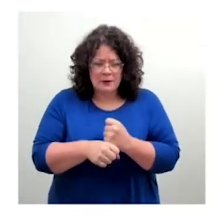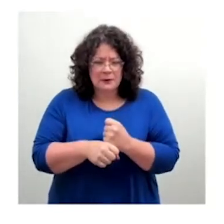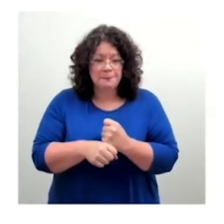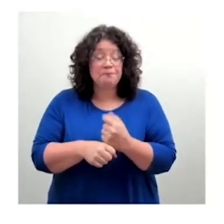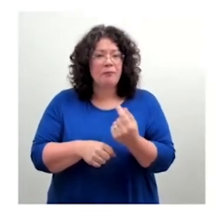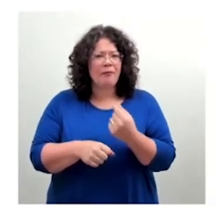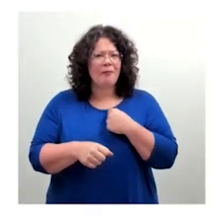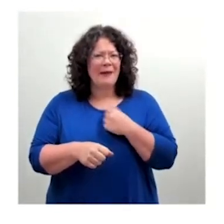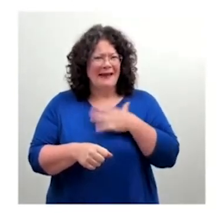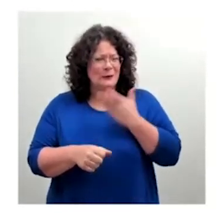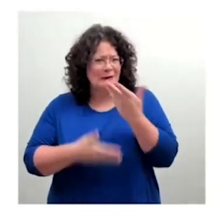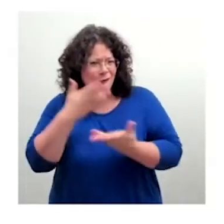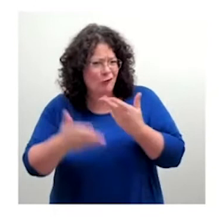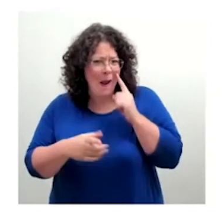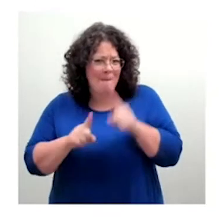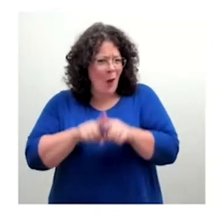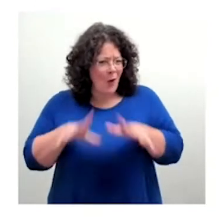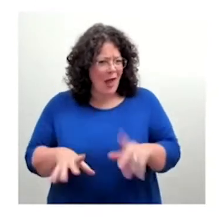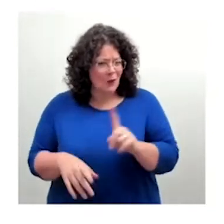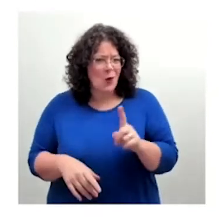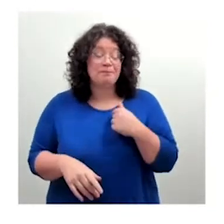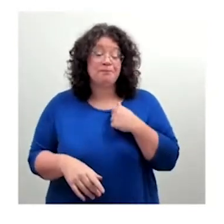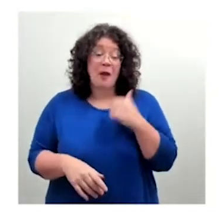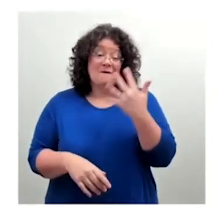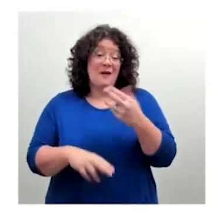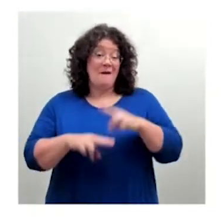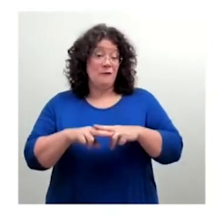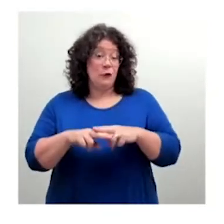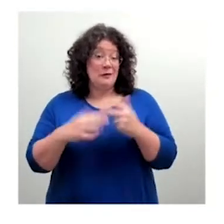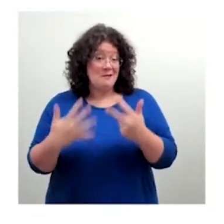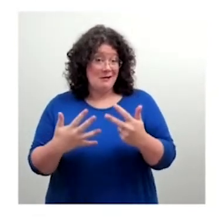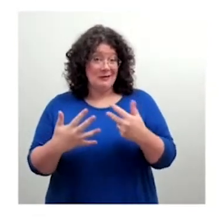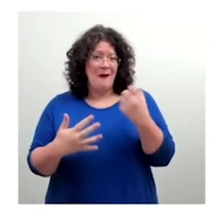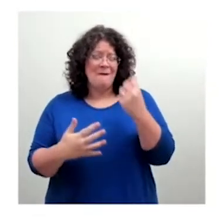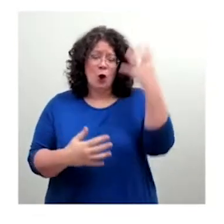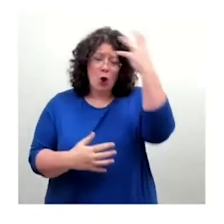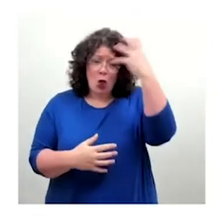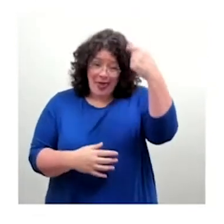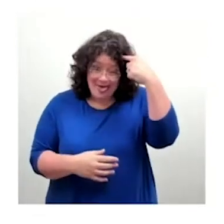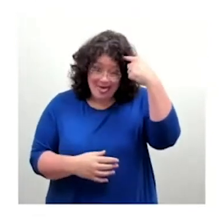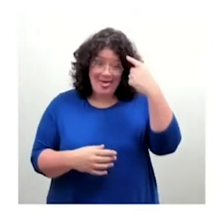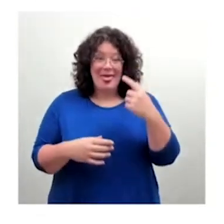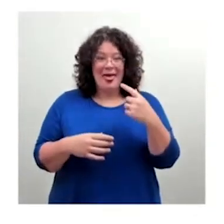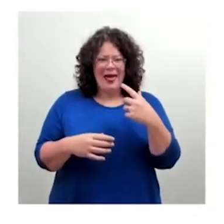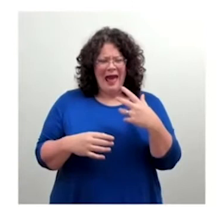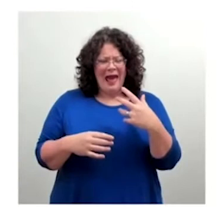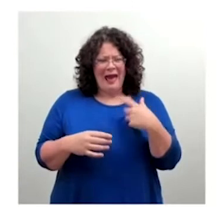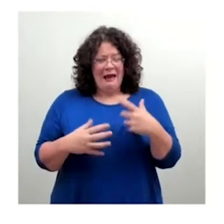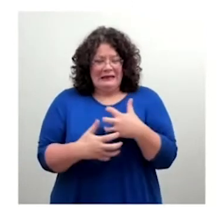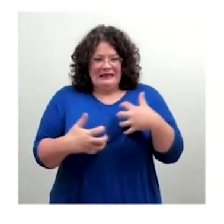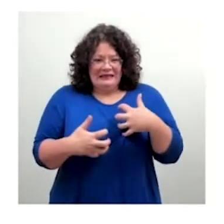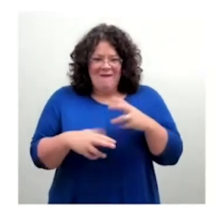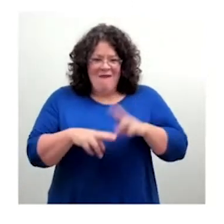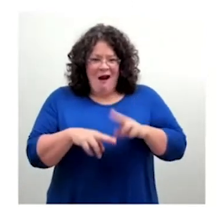good description of me. So as Mark suggested, today I'd like to talk you through a little bit about the disability unit in the